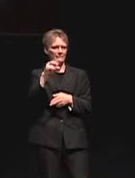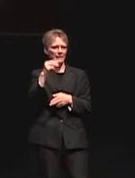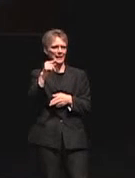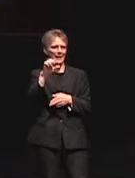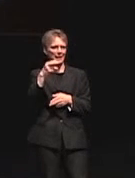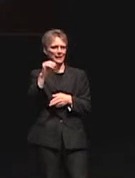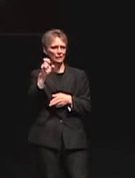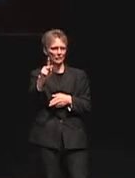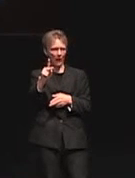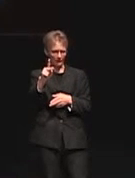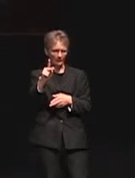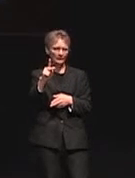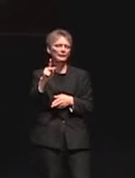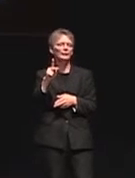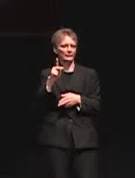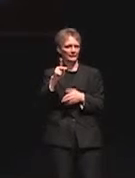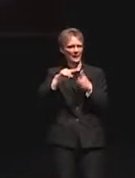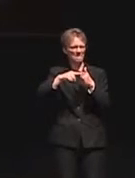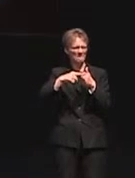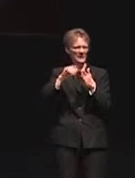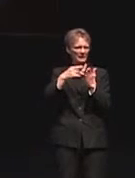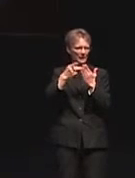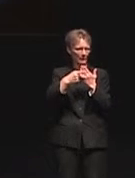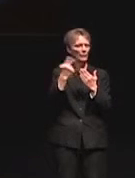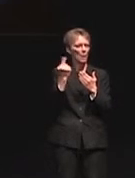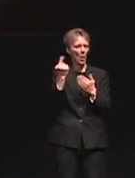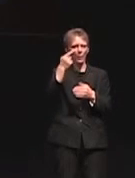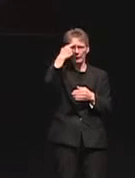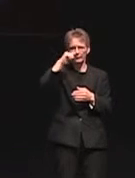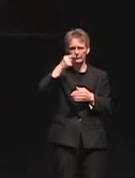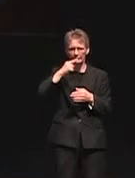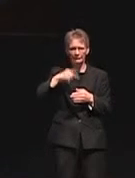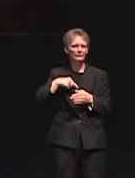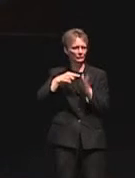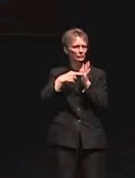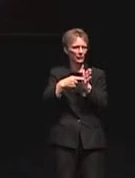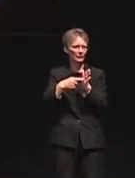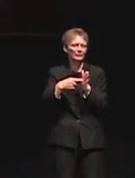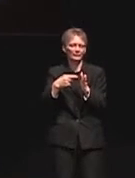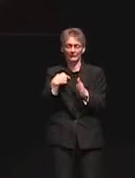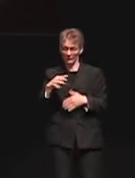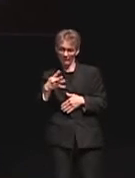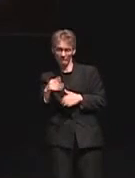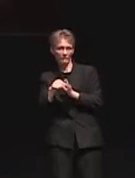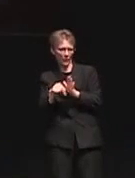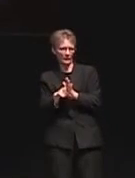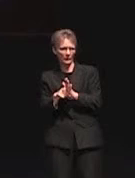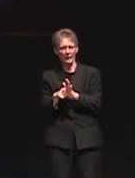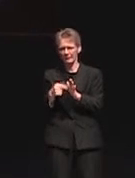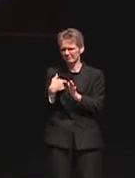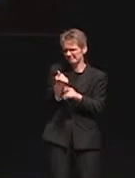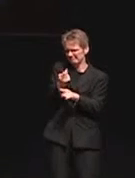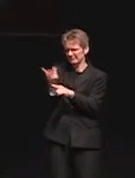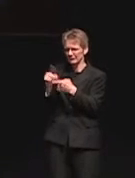an artist drew Alfred Hitchcock's profile. So when I was in the 4th grade, I was with a group of artists, and we used to draw this. Okay, we used to